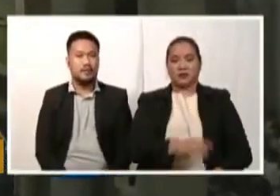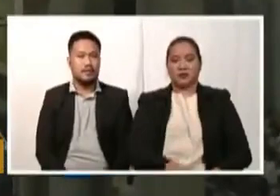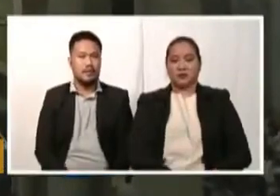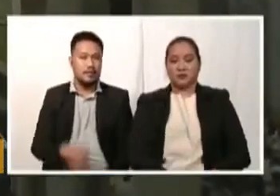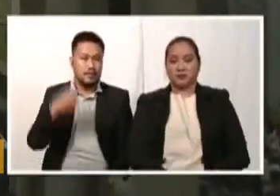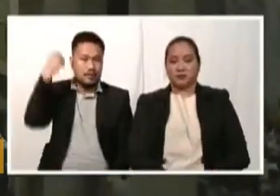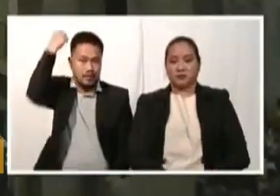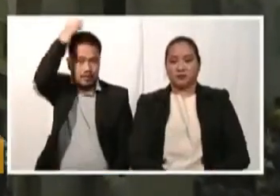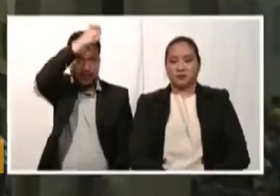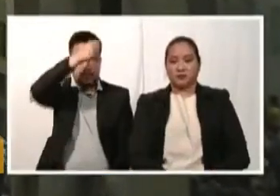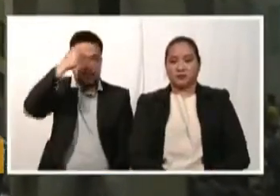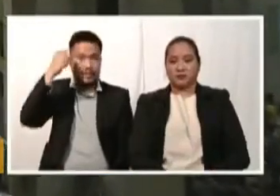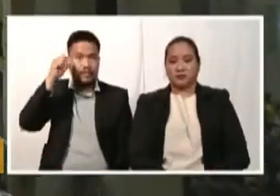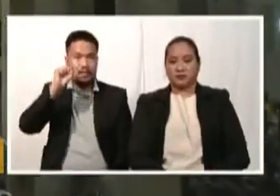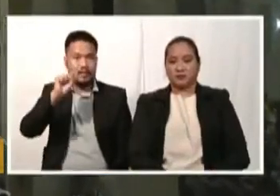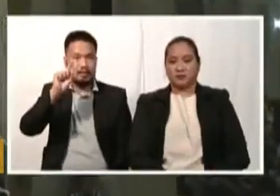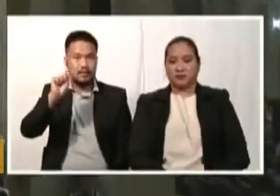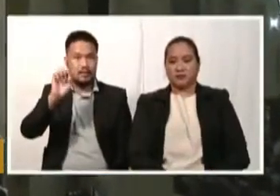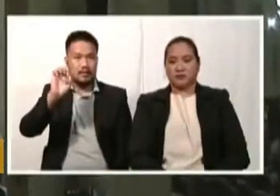Saint